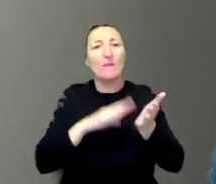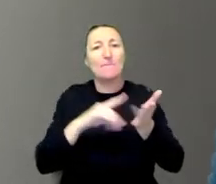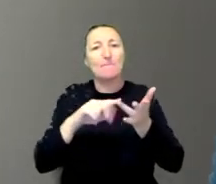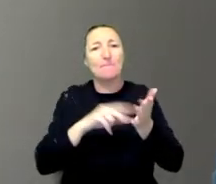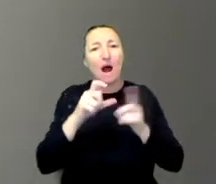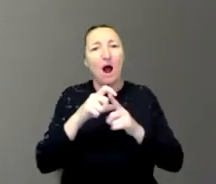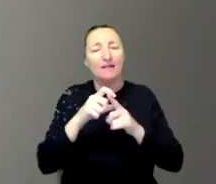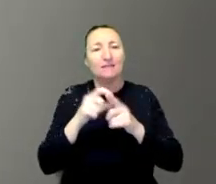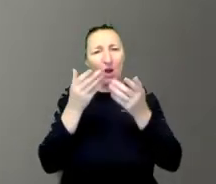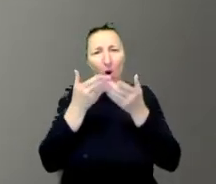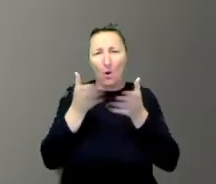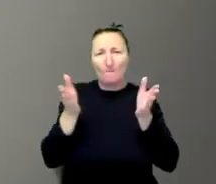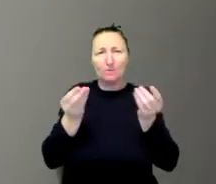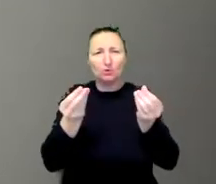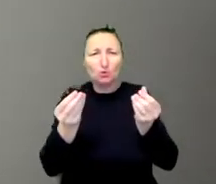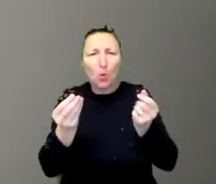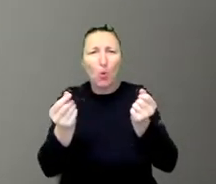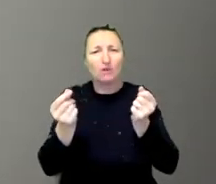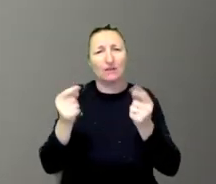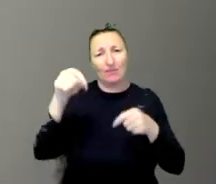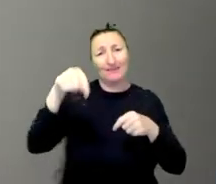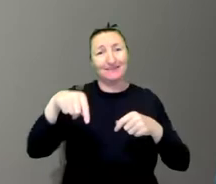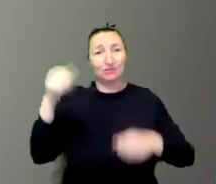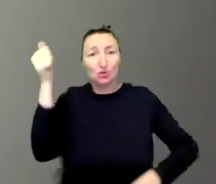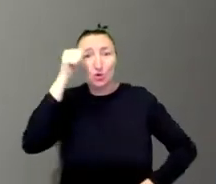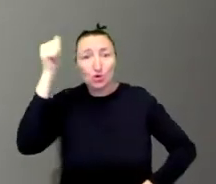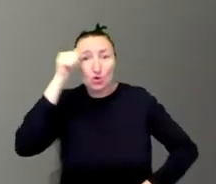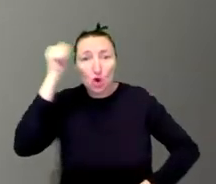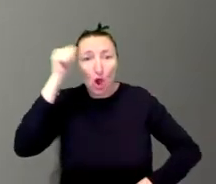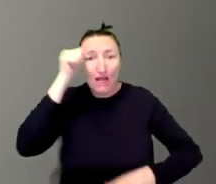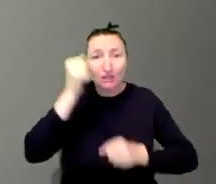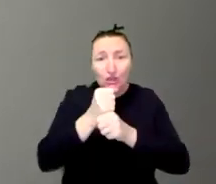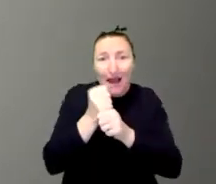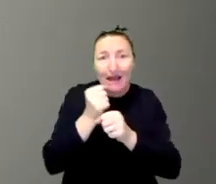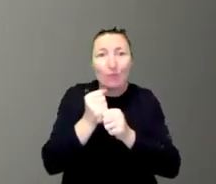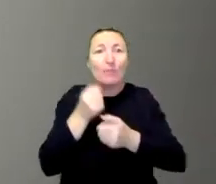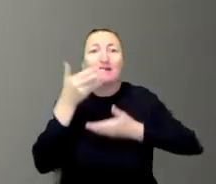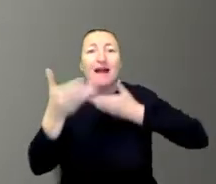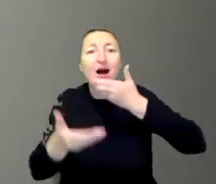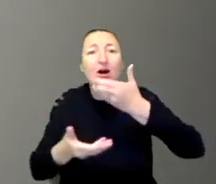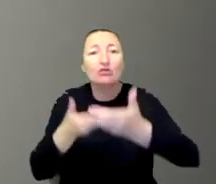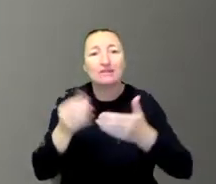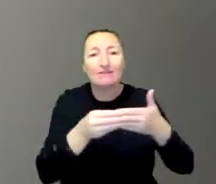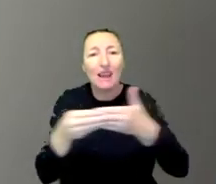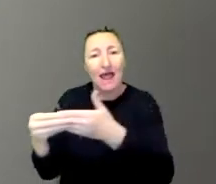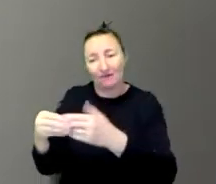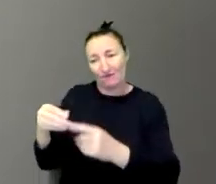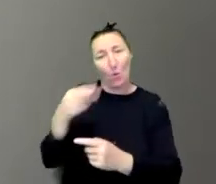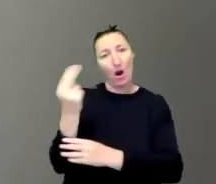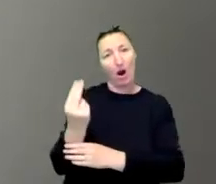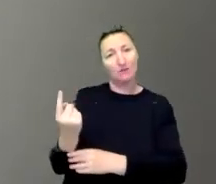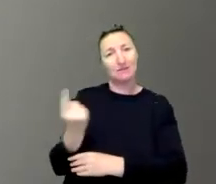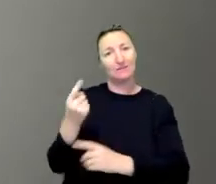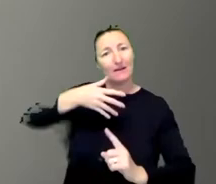infrastructure, Hivemind has been developed as a knowledge game that allows narrative-led walkthroughs of artists' back-end working